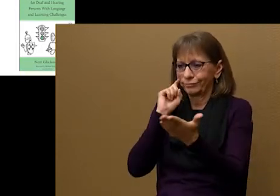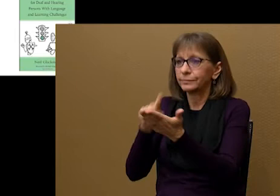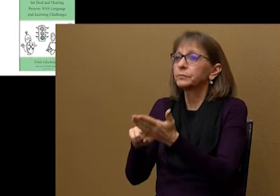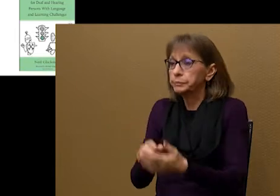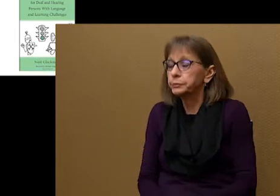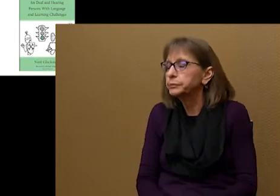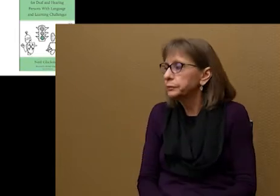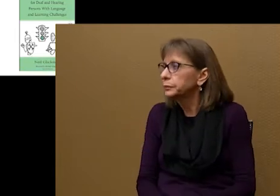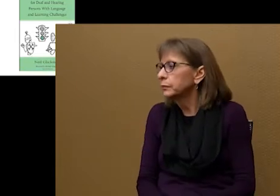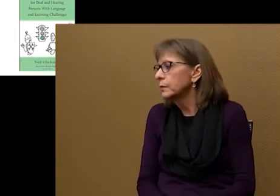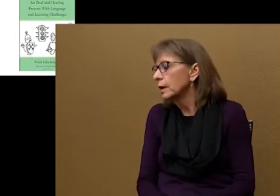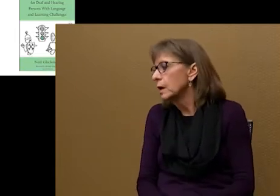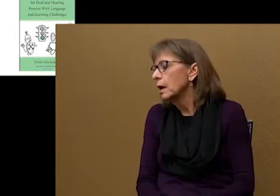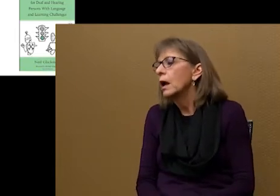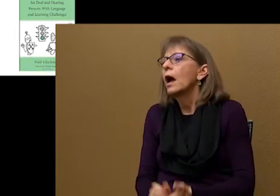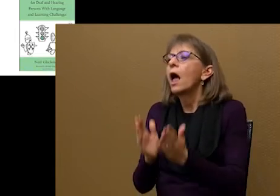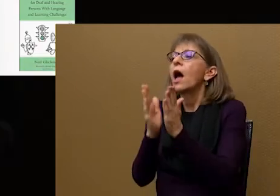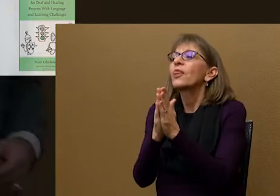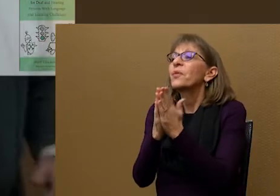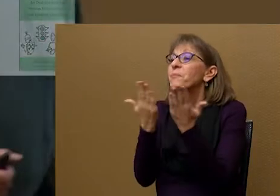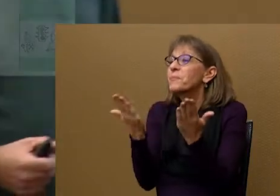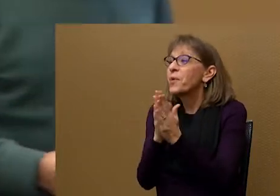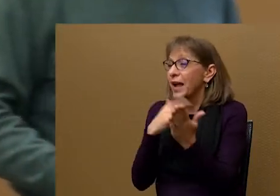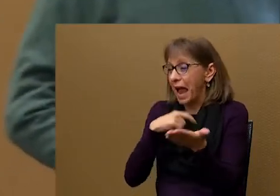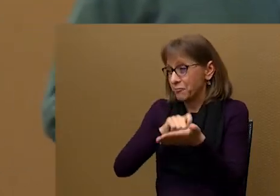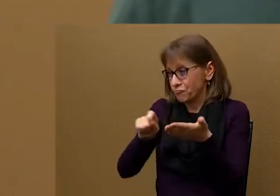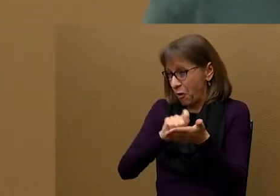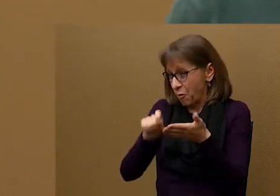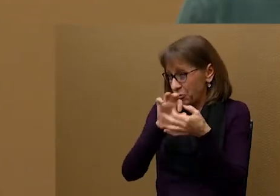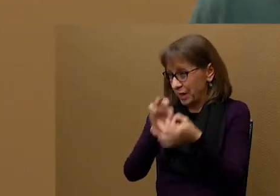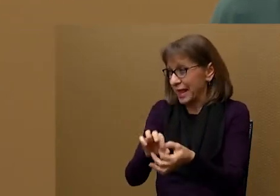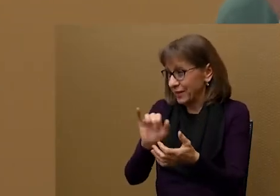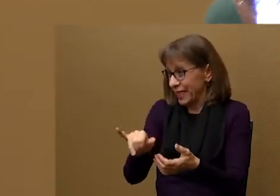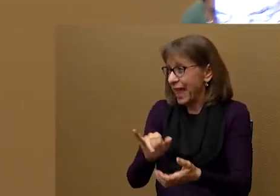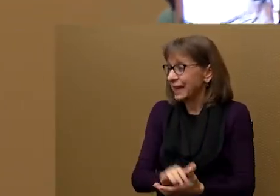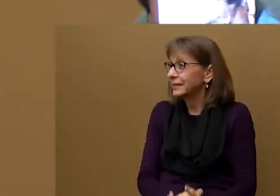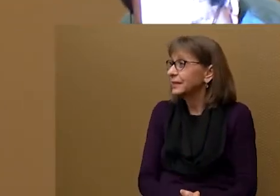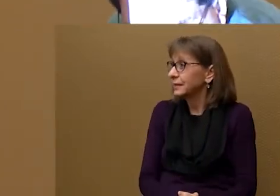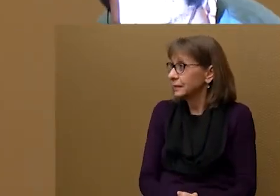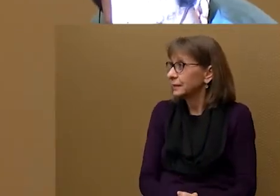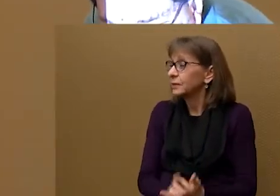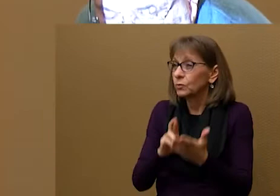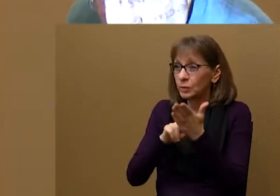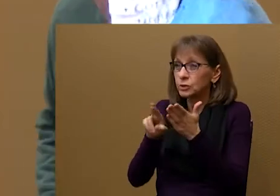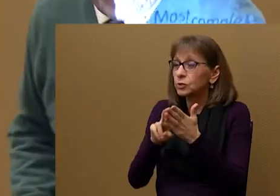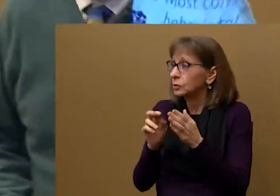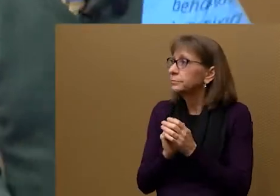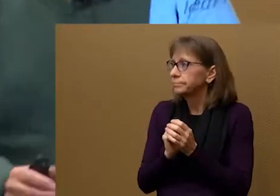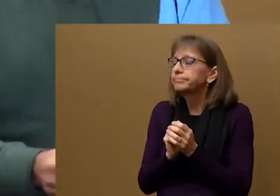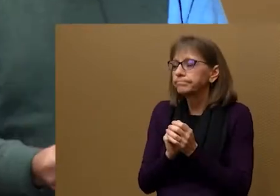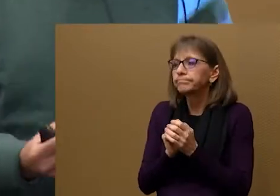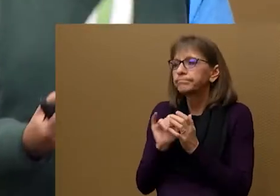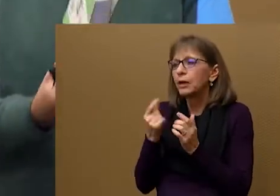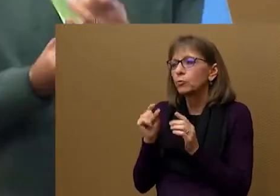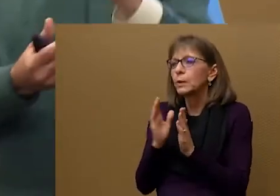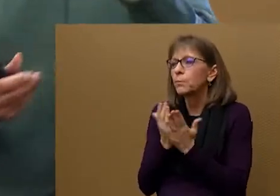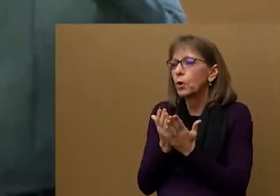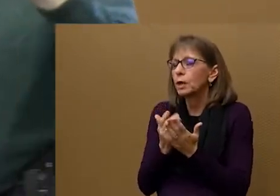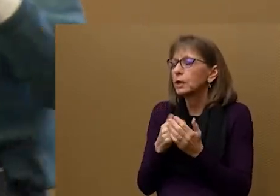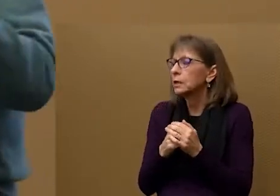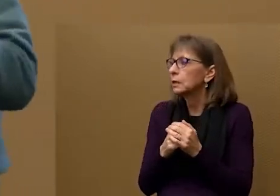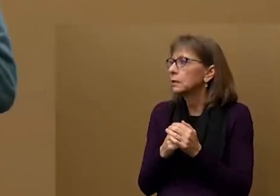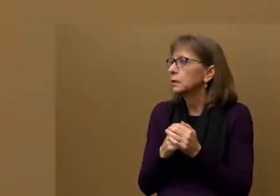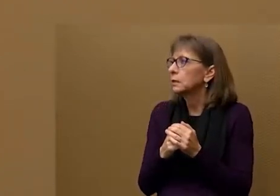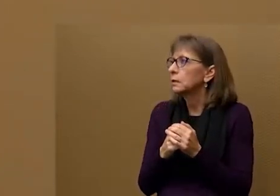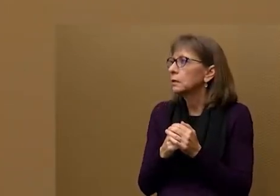problems and clear patterns. The book that I ended up writing as a result of this research is this green